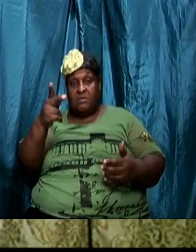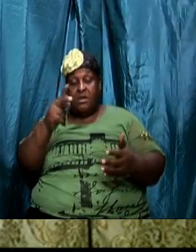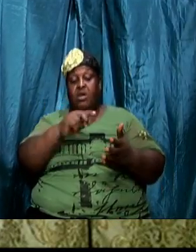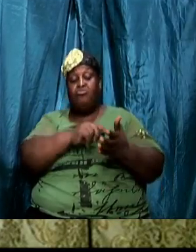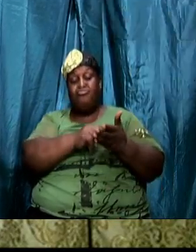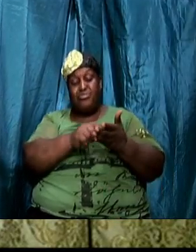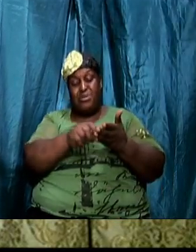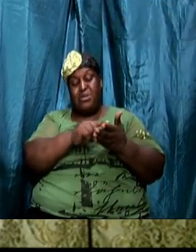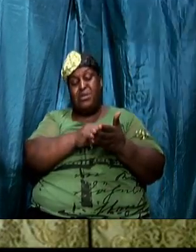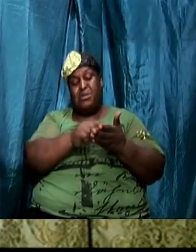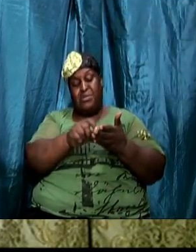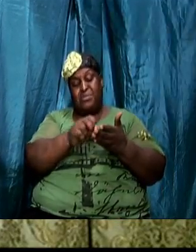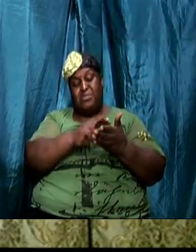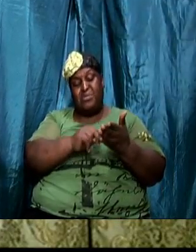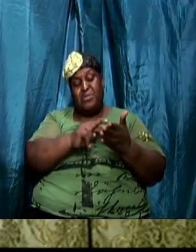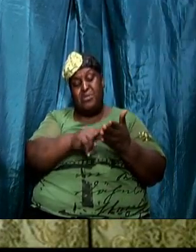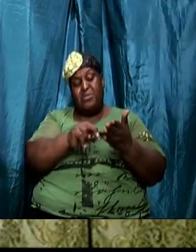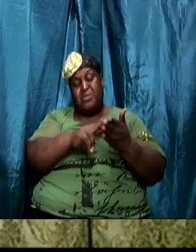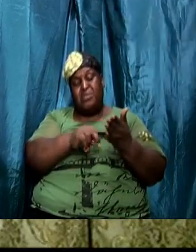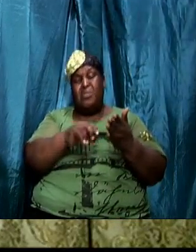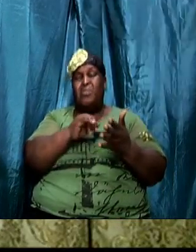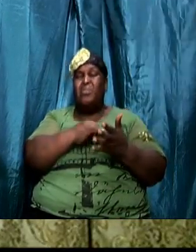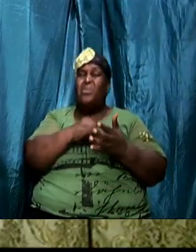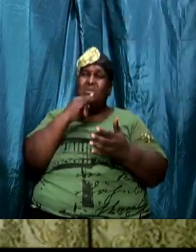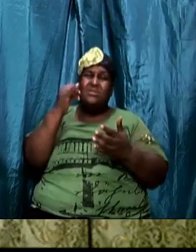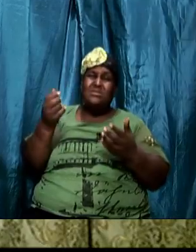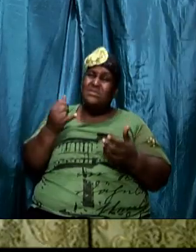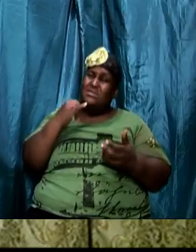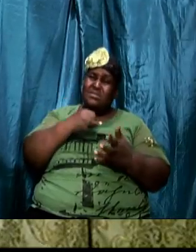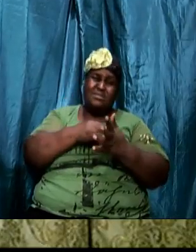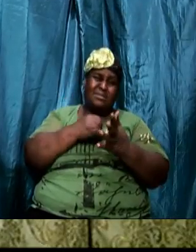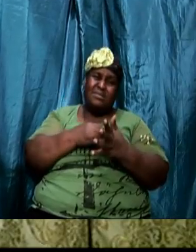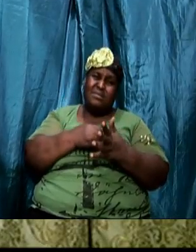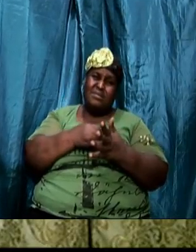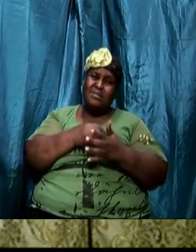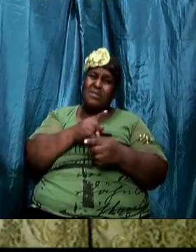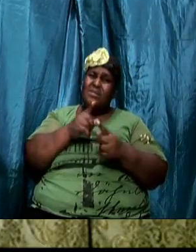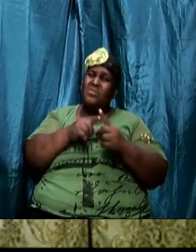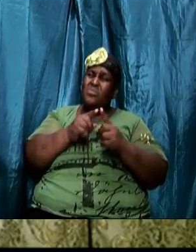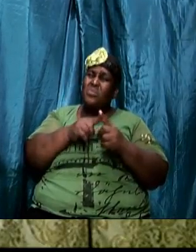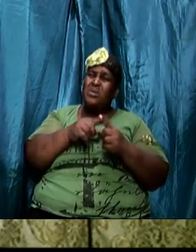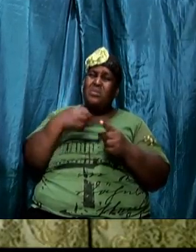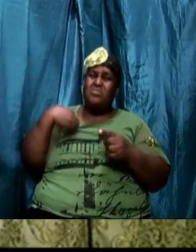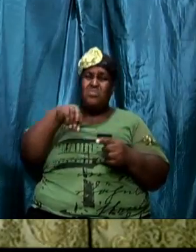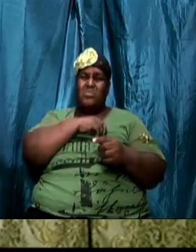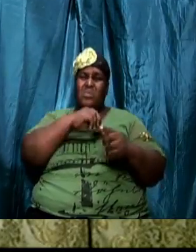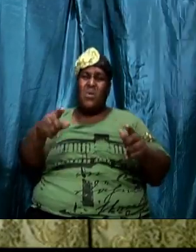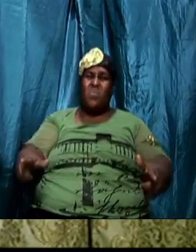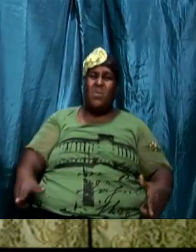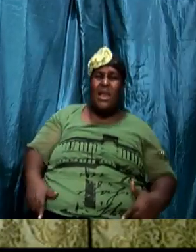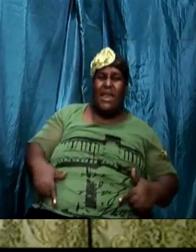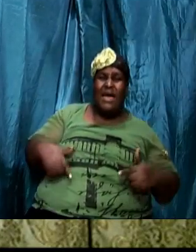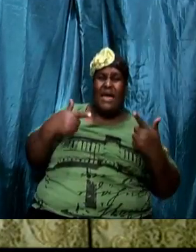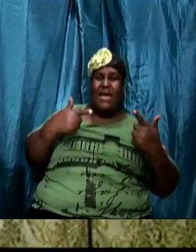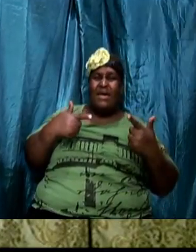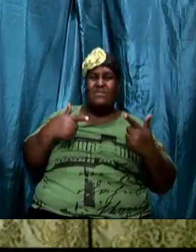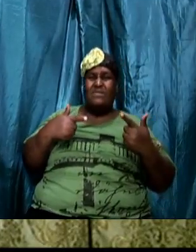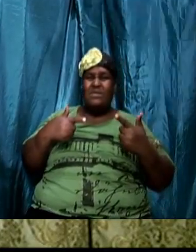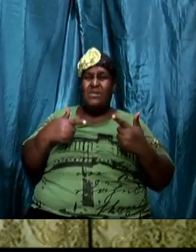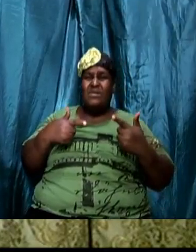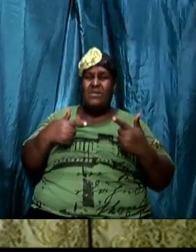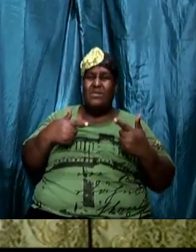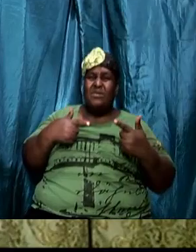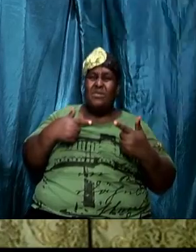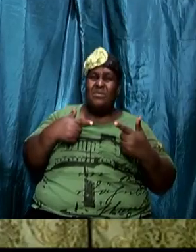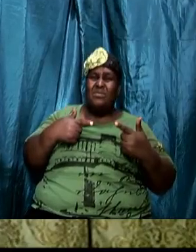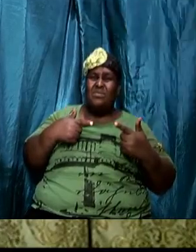What is it that our epistle is saying when men see us cursing and swearing?